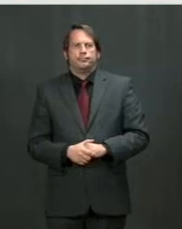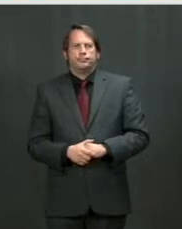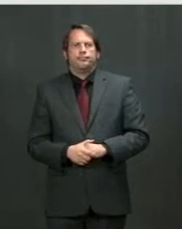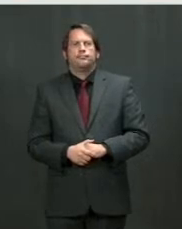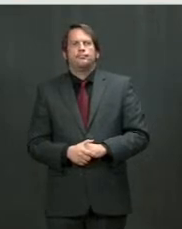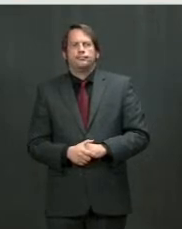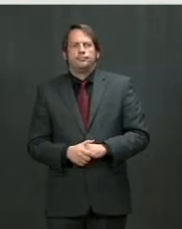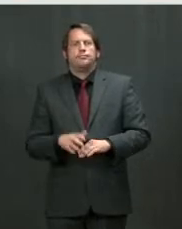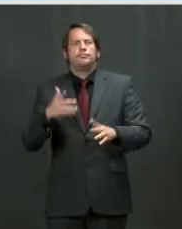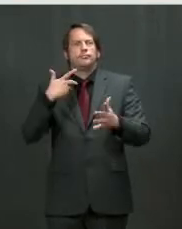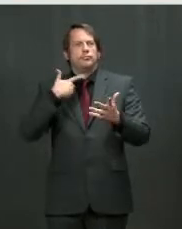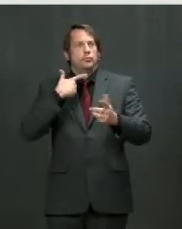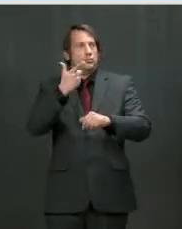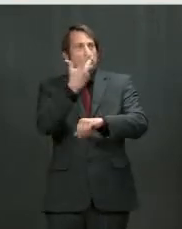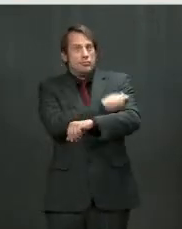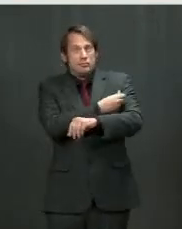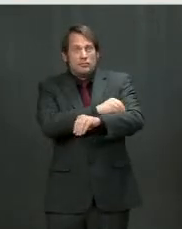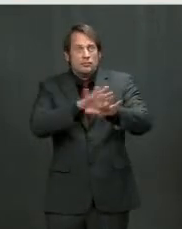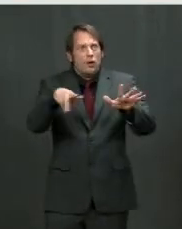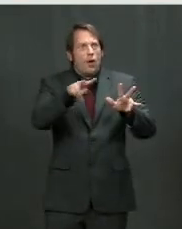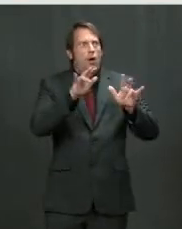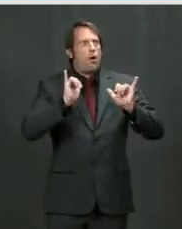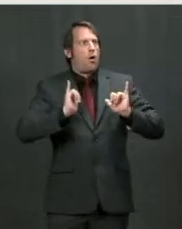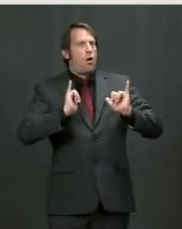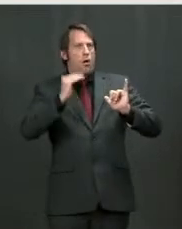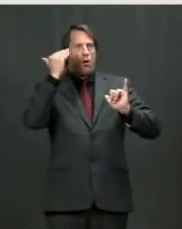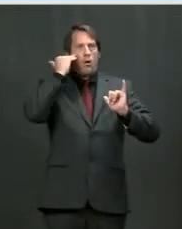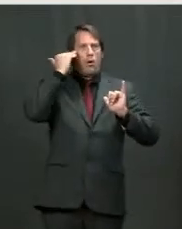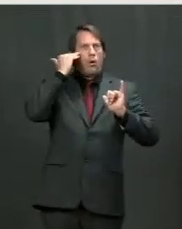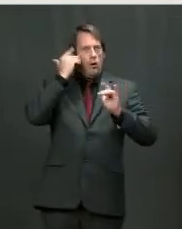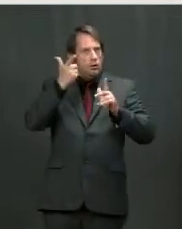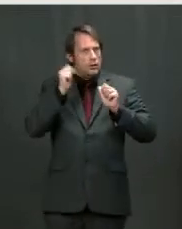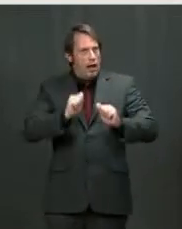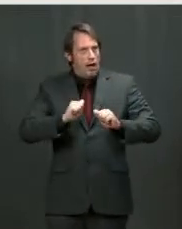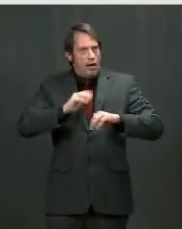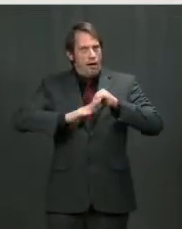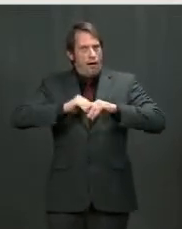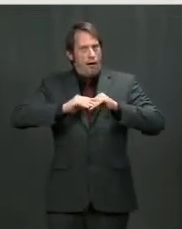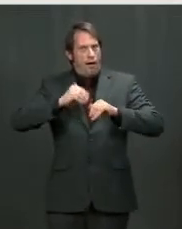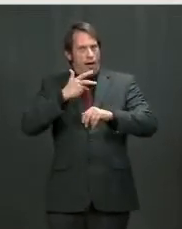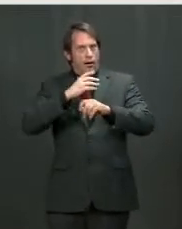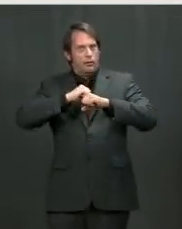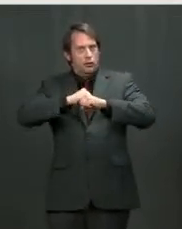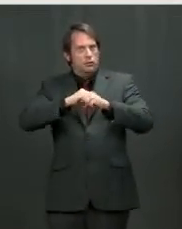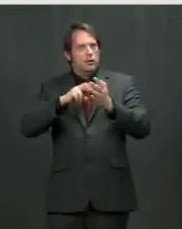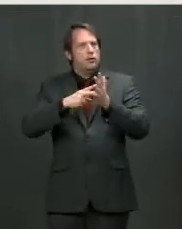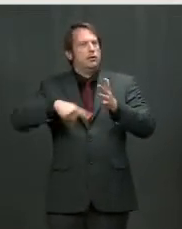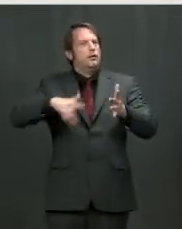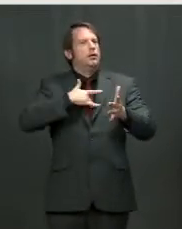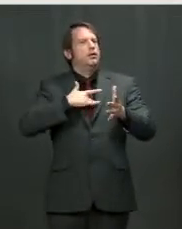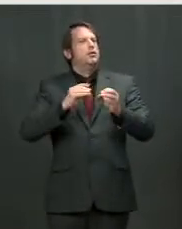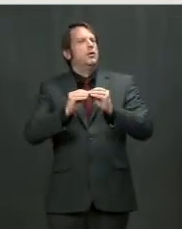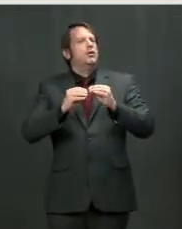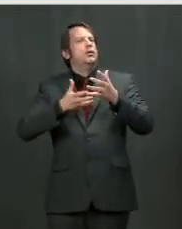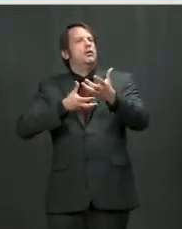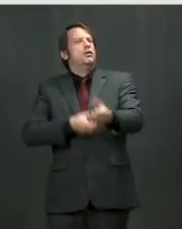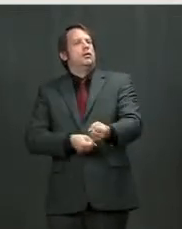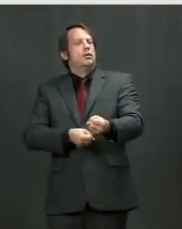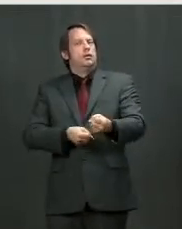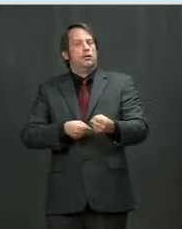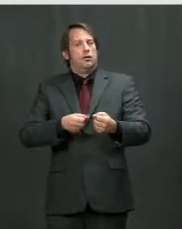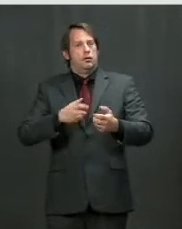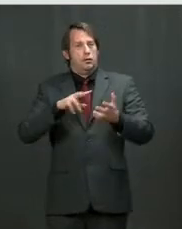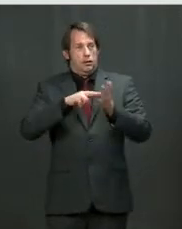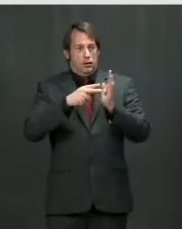what's called the correlate of immunity. In other words, what are the things that protect you against reinfection, both from